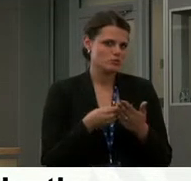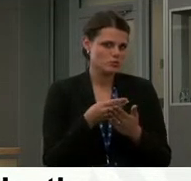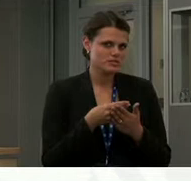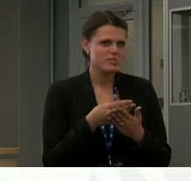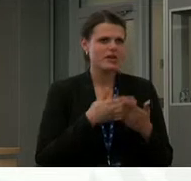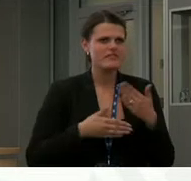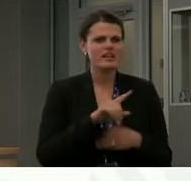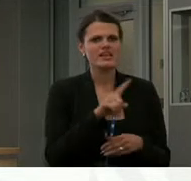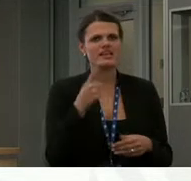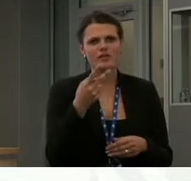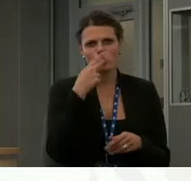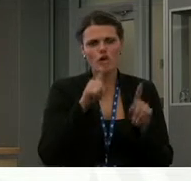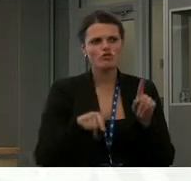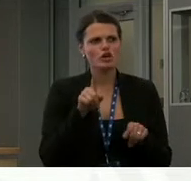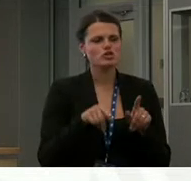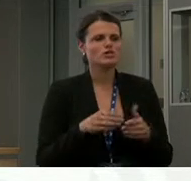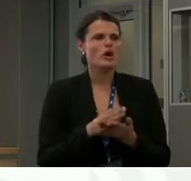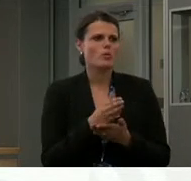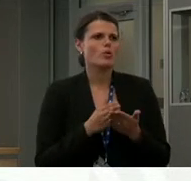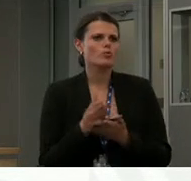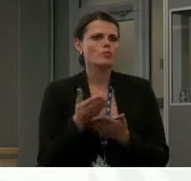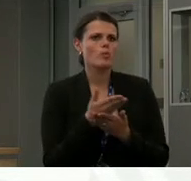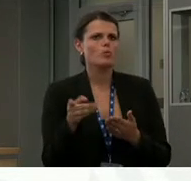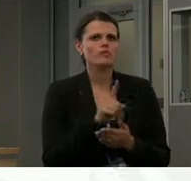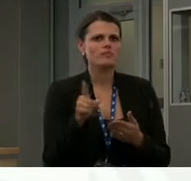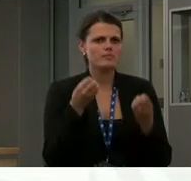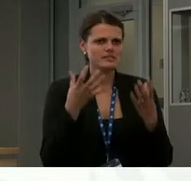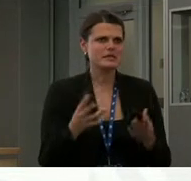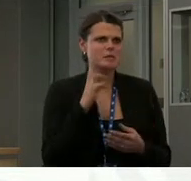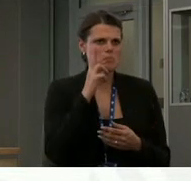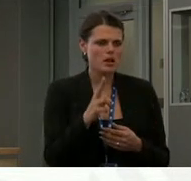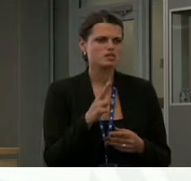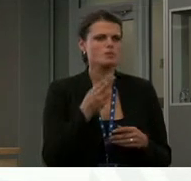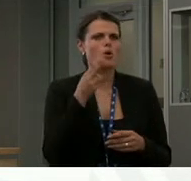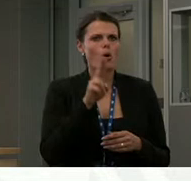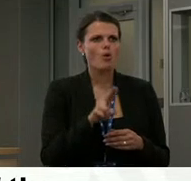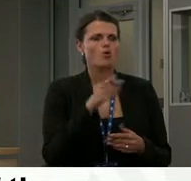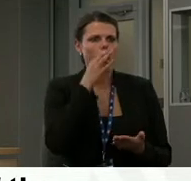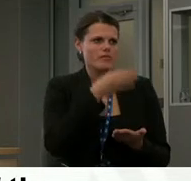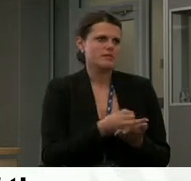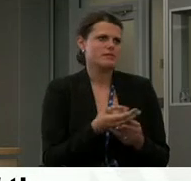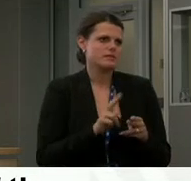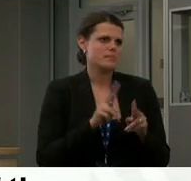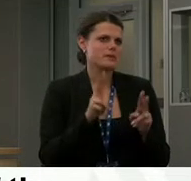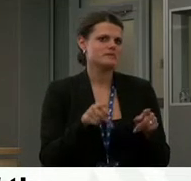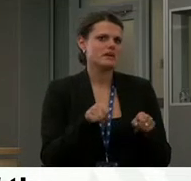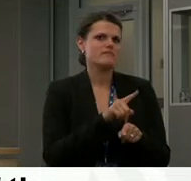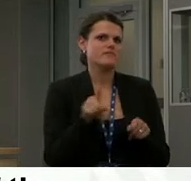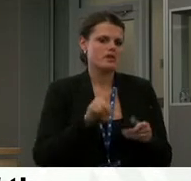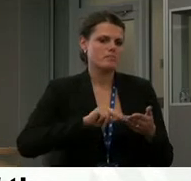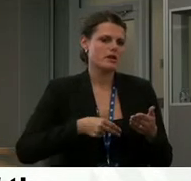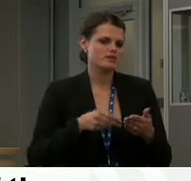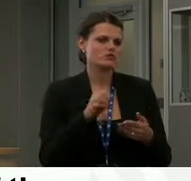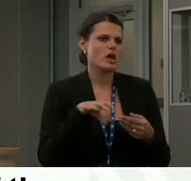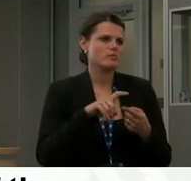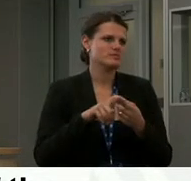Disability is one of the few areas where the EU has a clear competence and obligations because it signed up to the UN Convention.